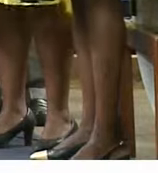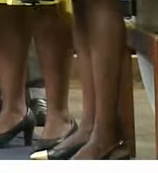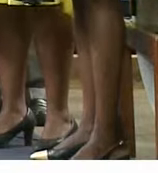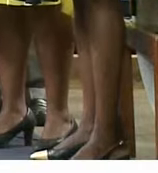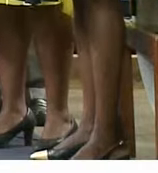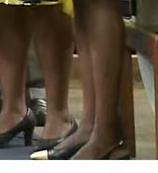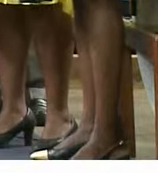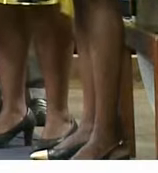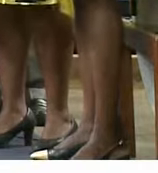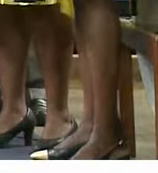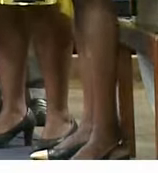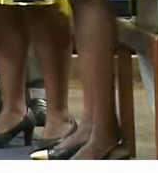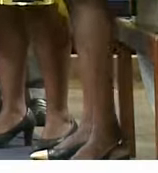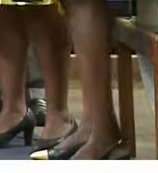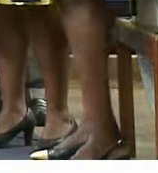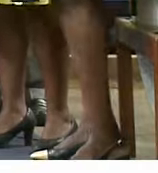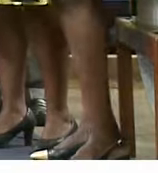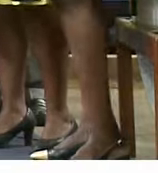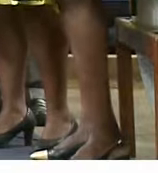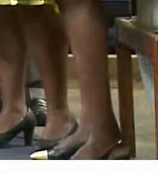I